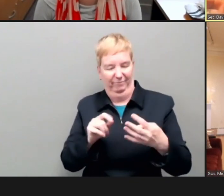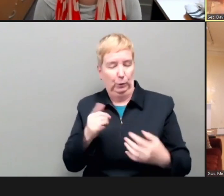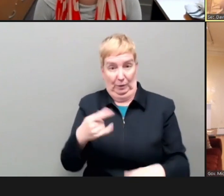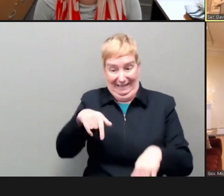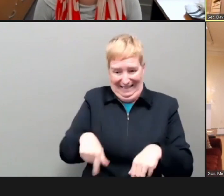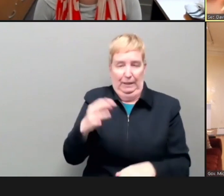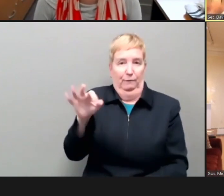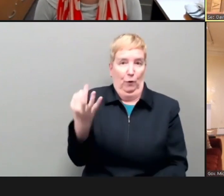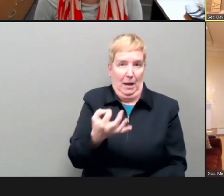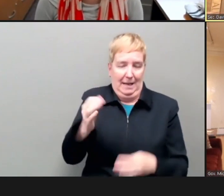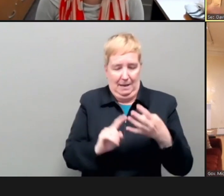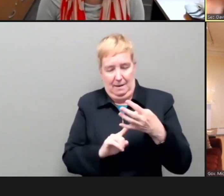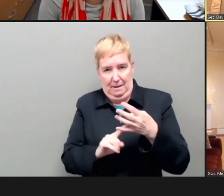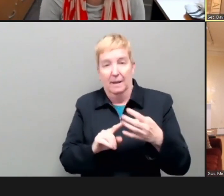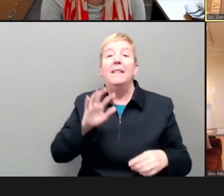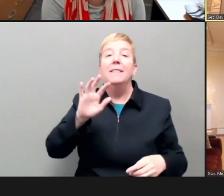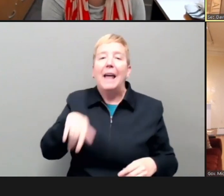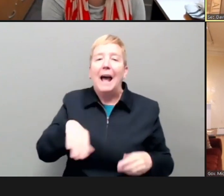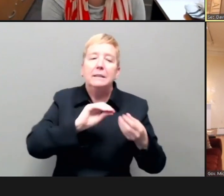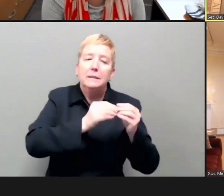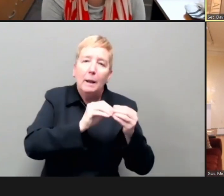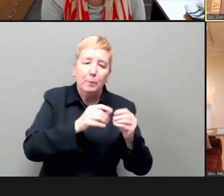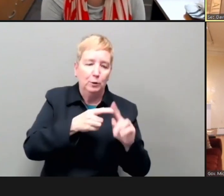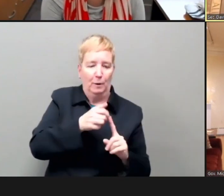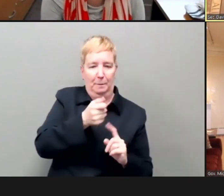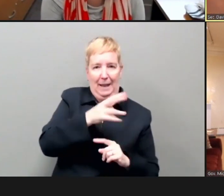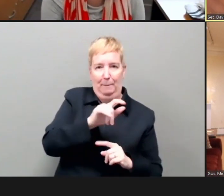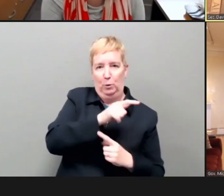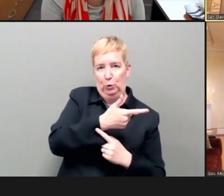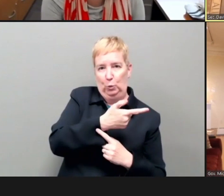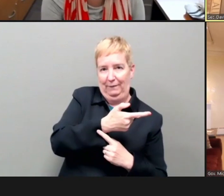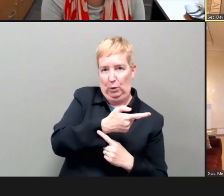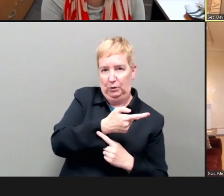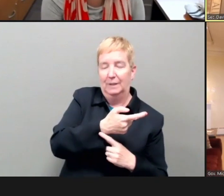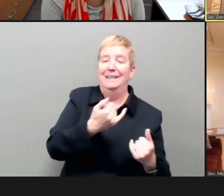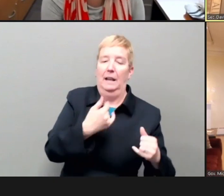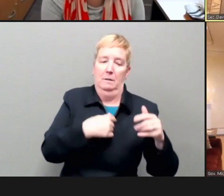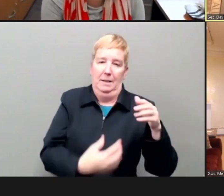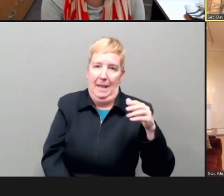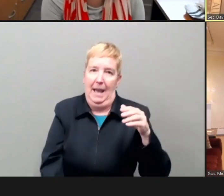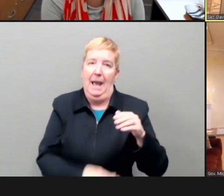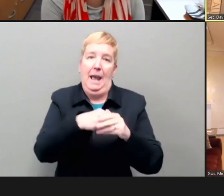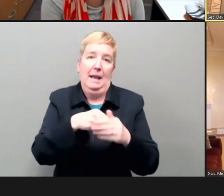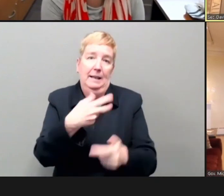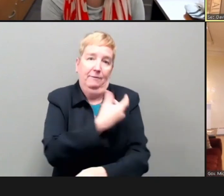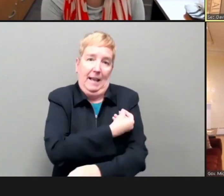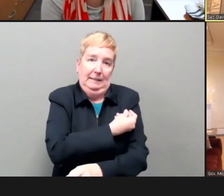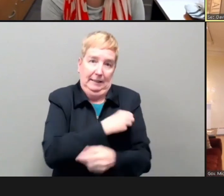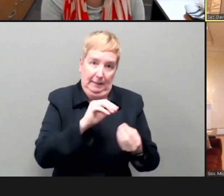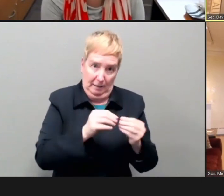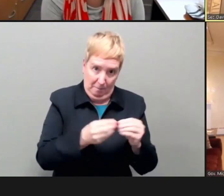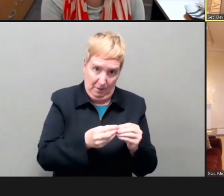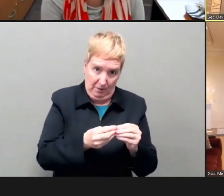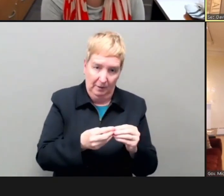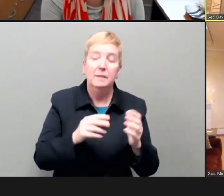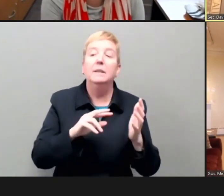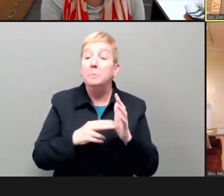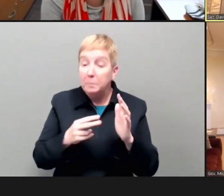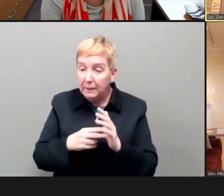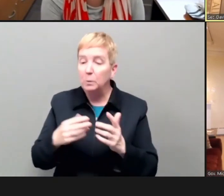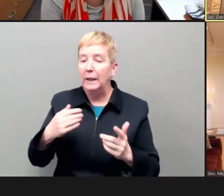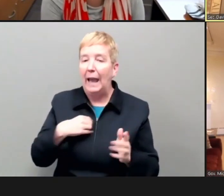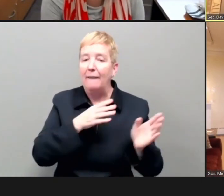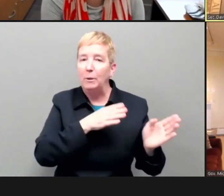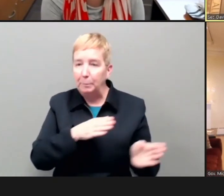ending period data that we have added the vaccine rate to. And so we still have the plan next week to run